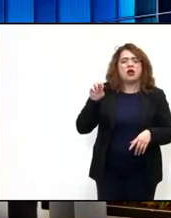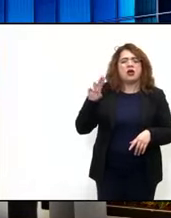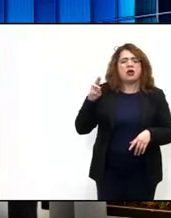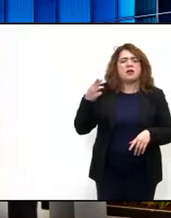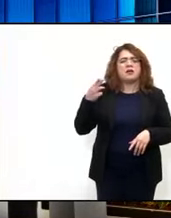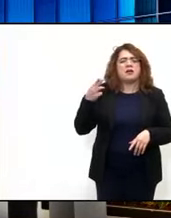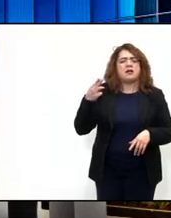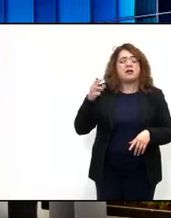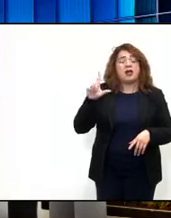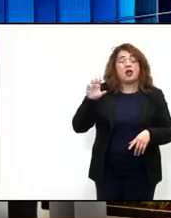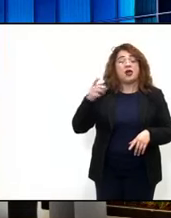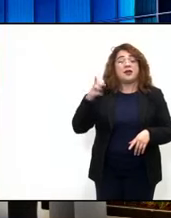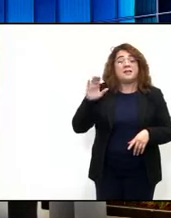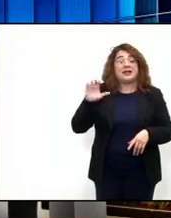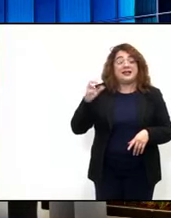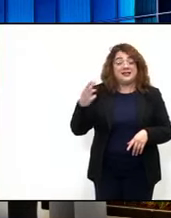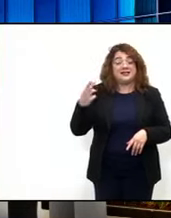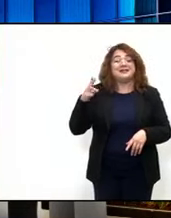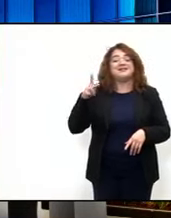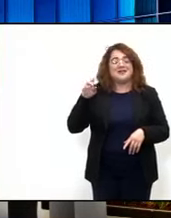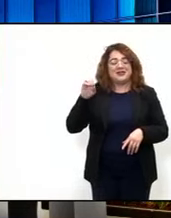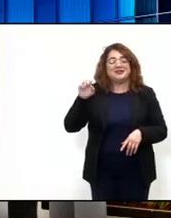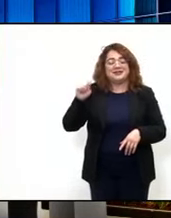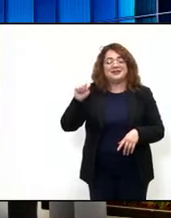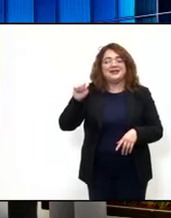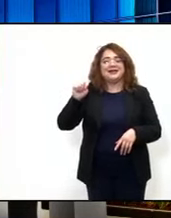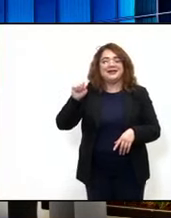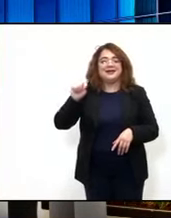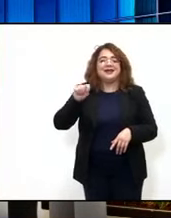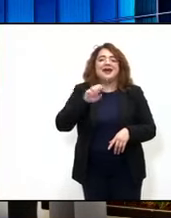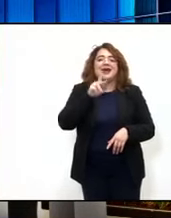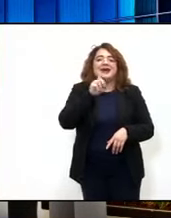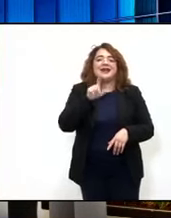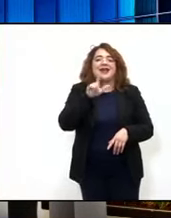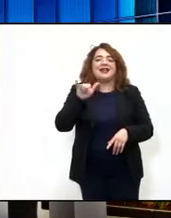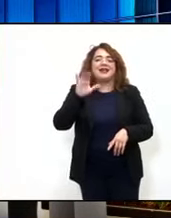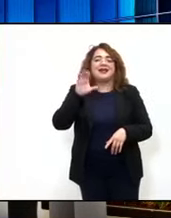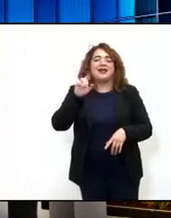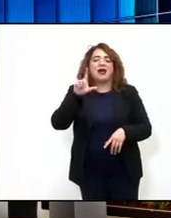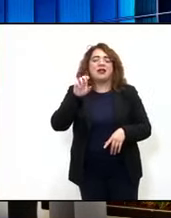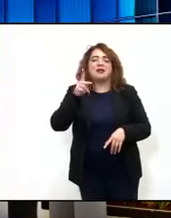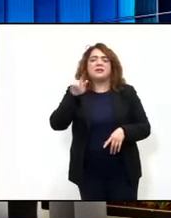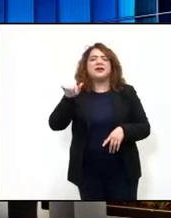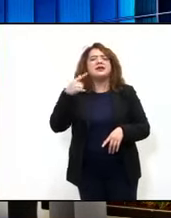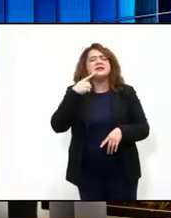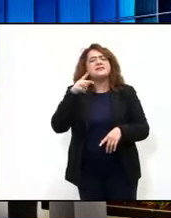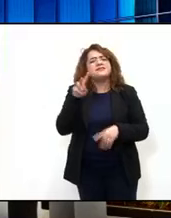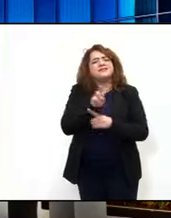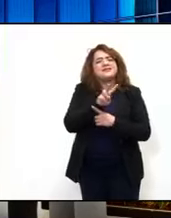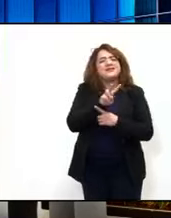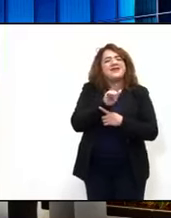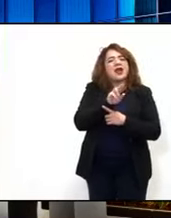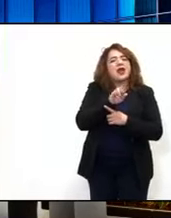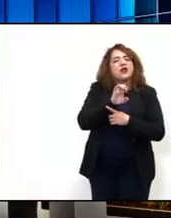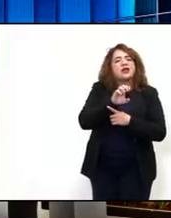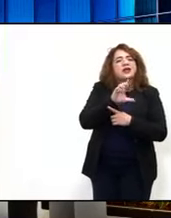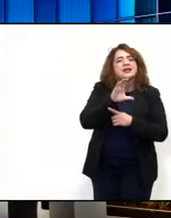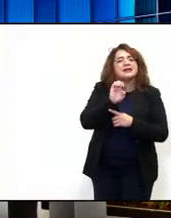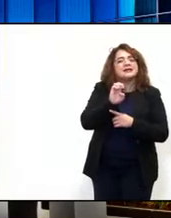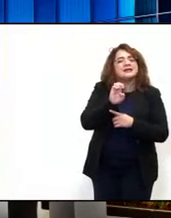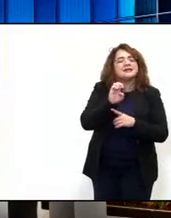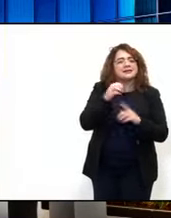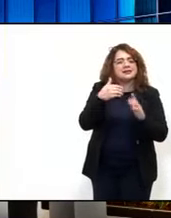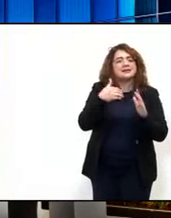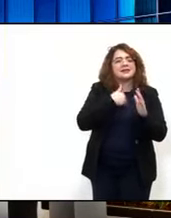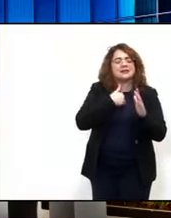directed. Yes, hi, this question is for Kelly Colopy. Kelly, this question is about variants. LA County today reported a new